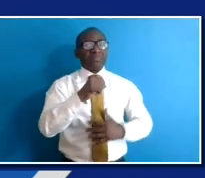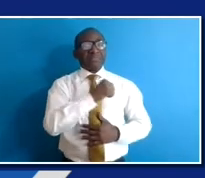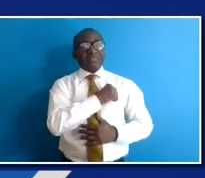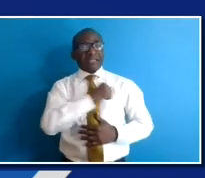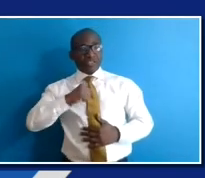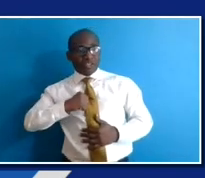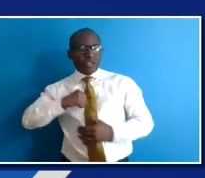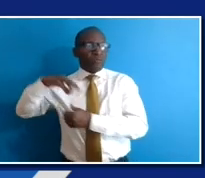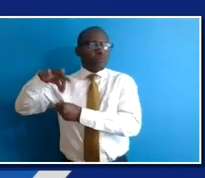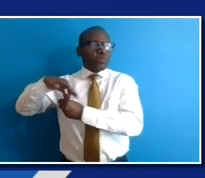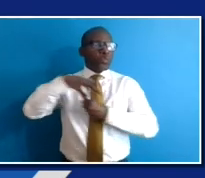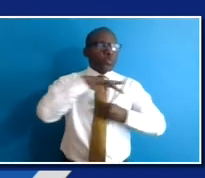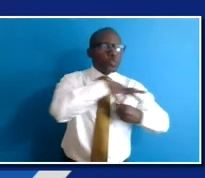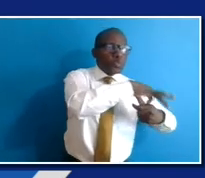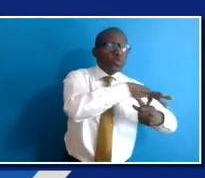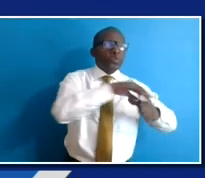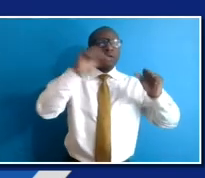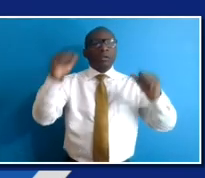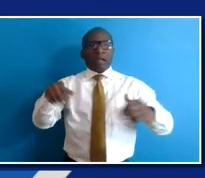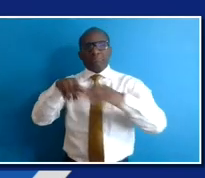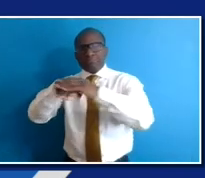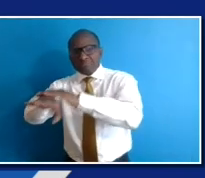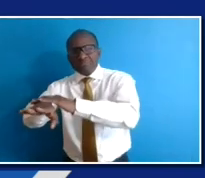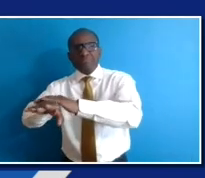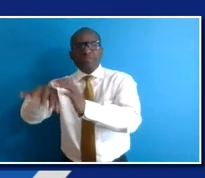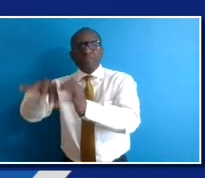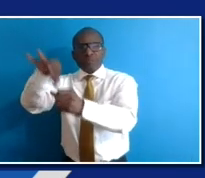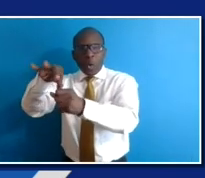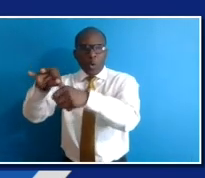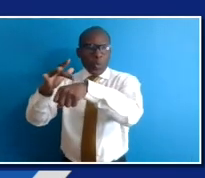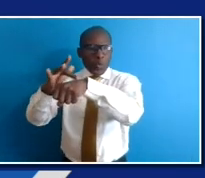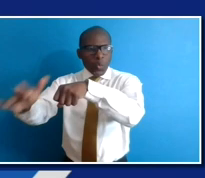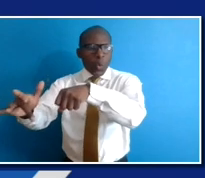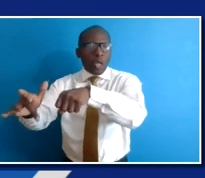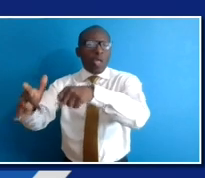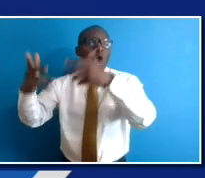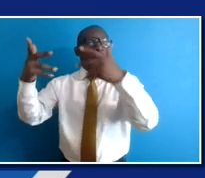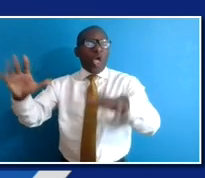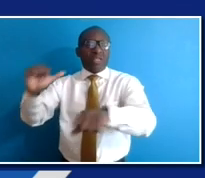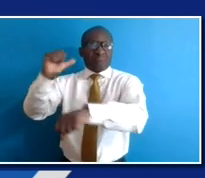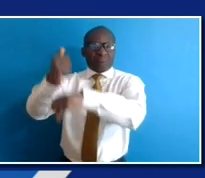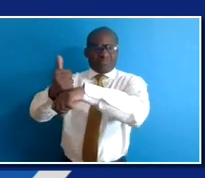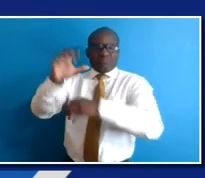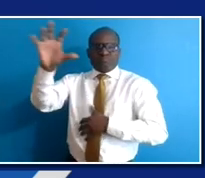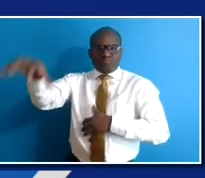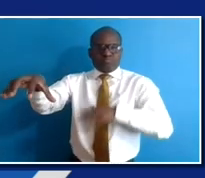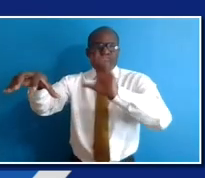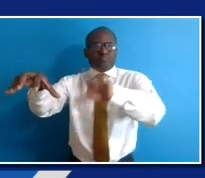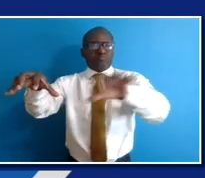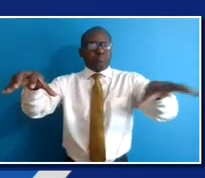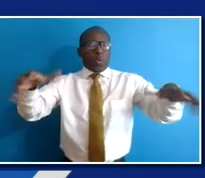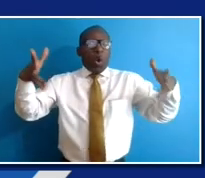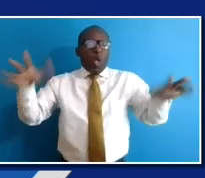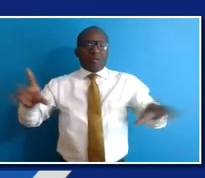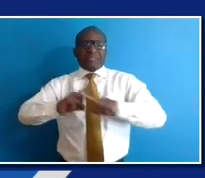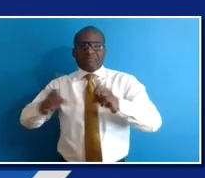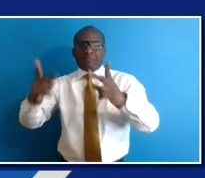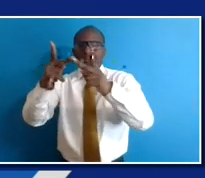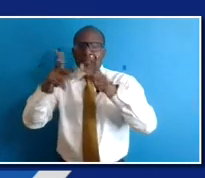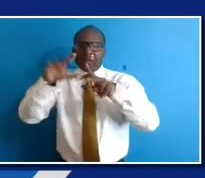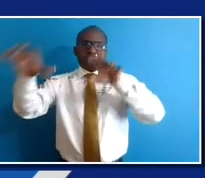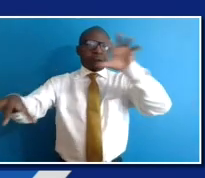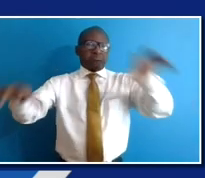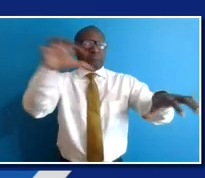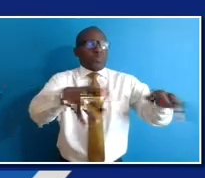designated locations. We have put those locations up, I believe, on our website, on our Facebook page. And there's not one in